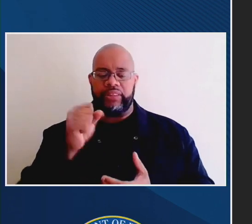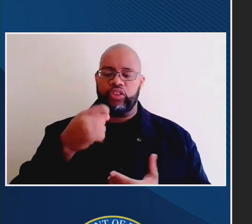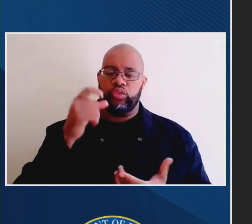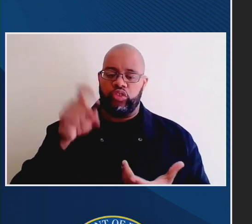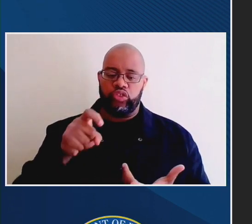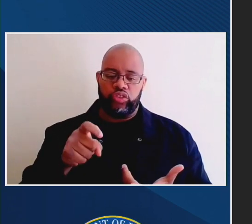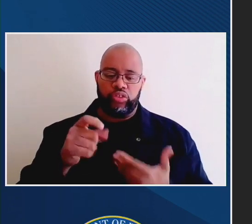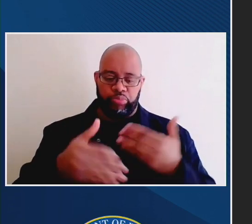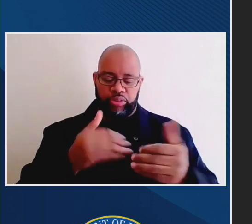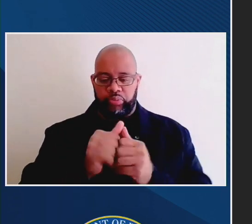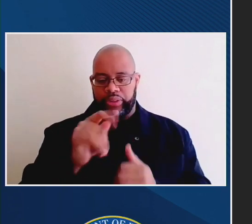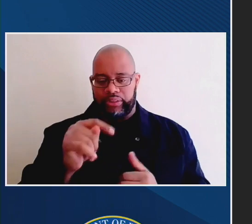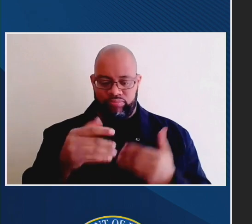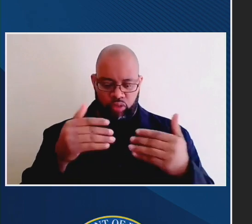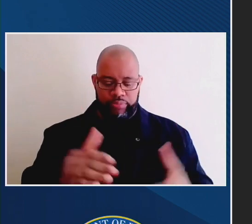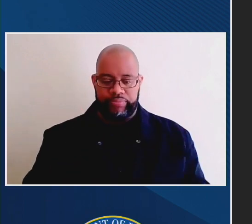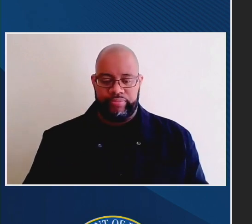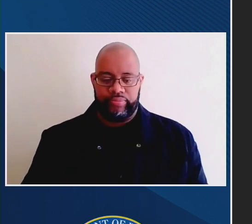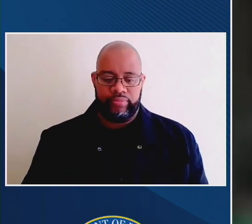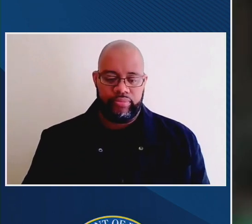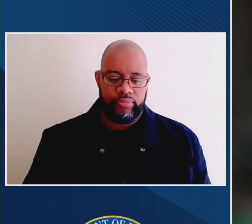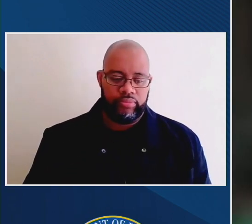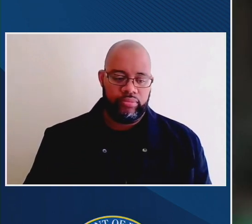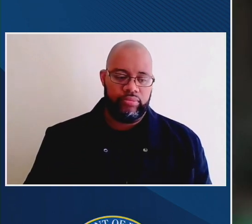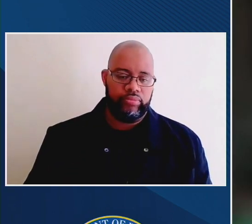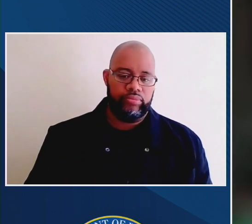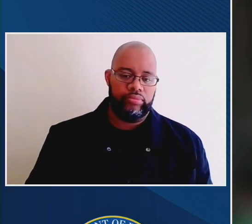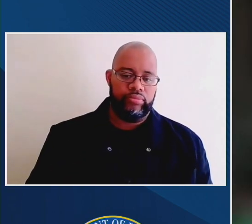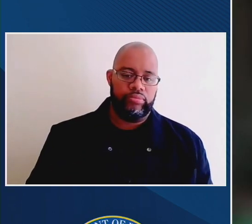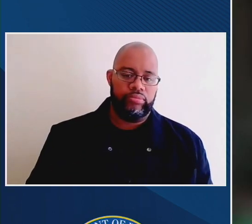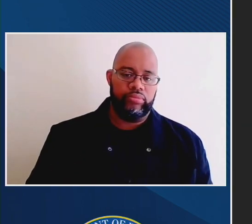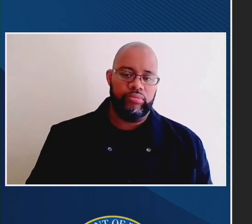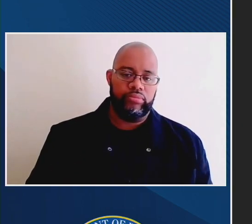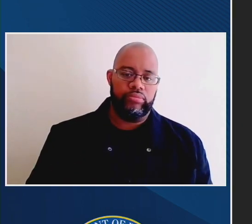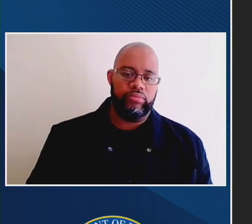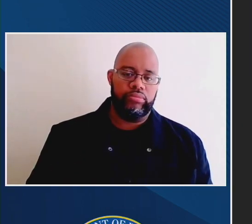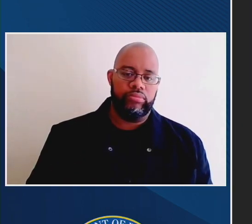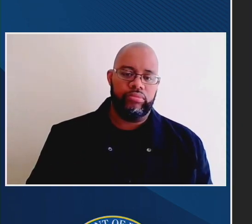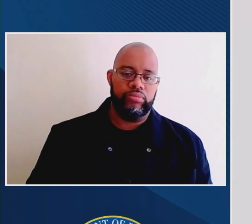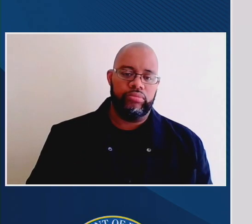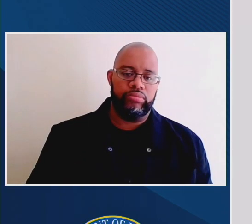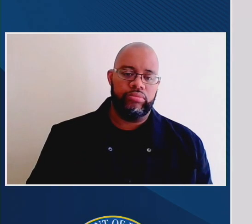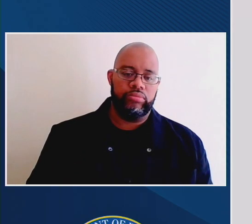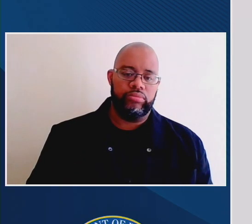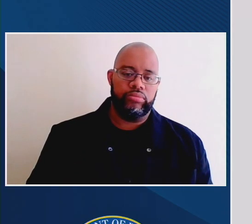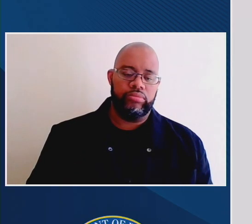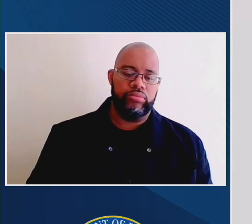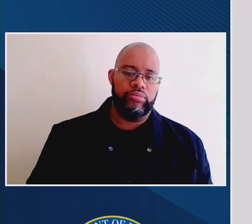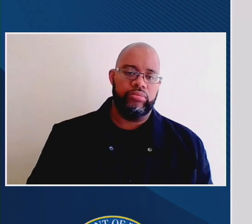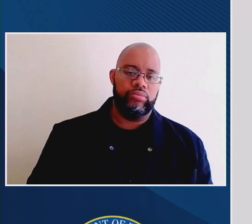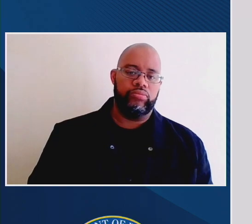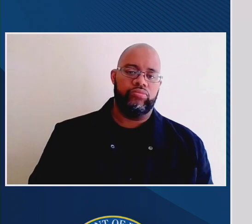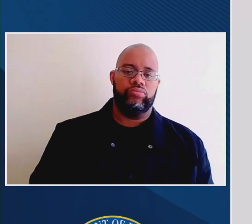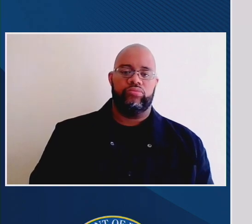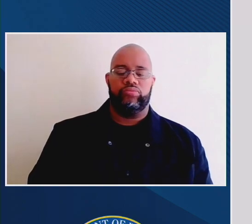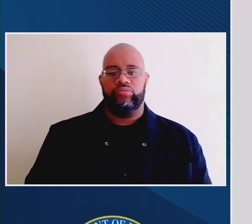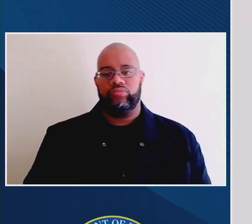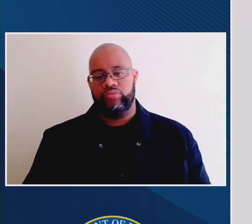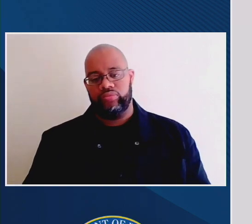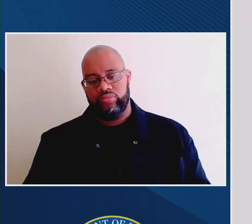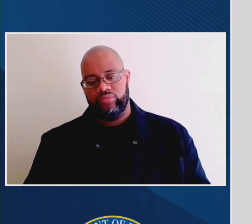proceed with it then. And share that screen. Right. All right. Thank you. Yeah.